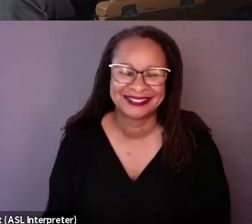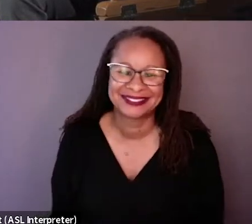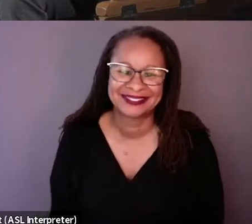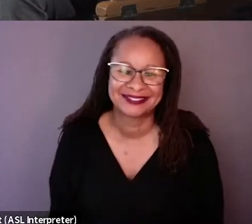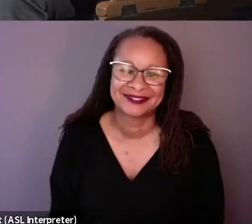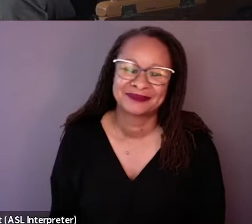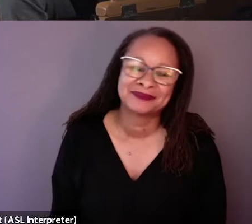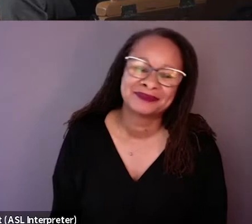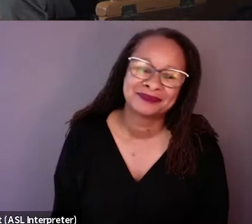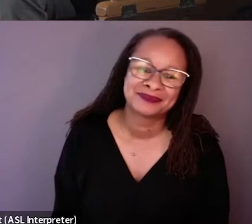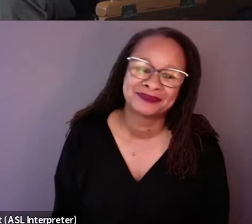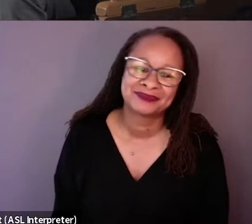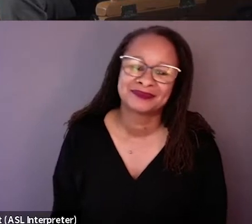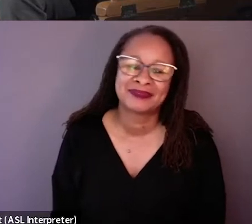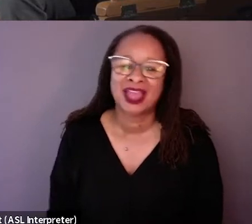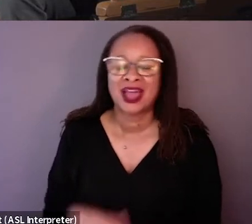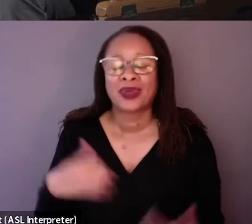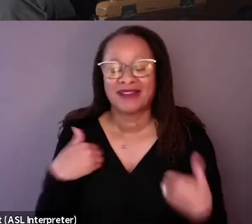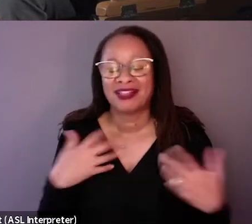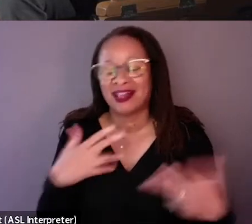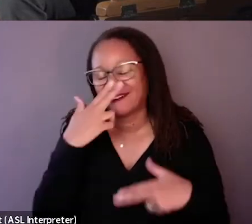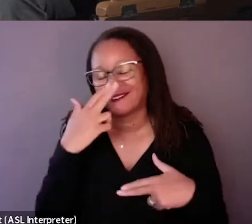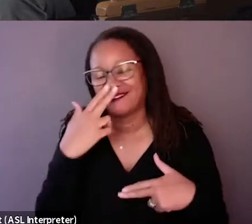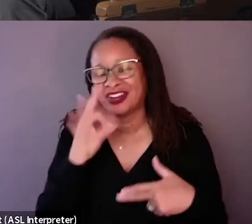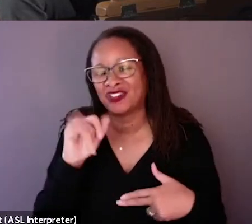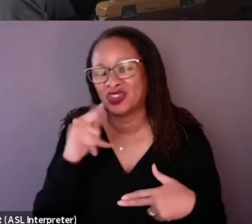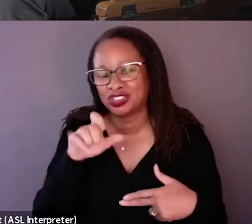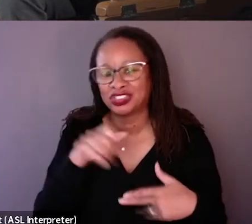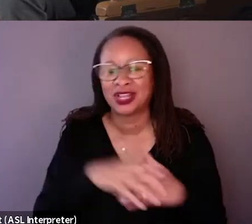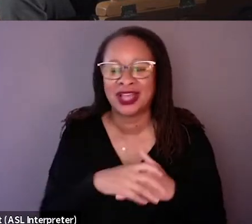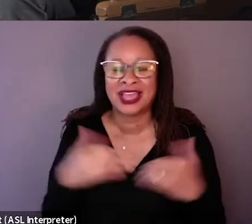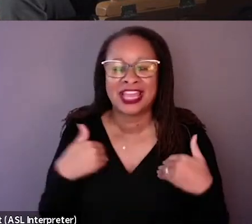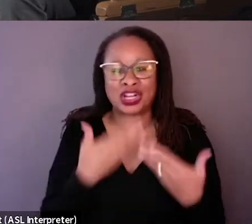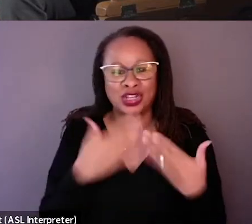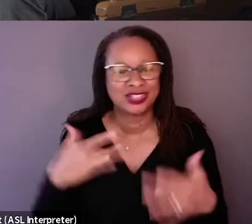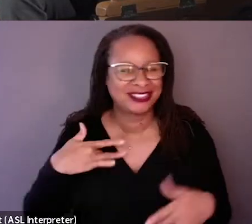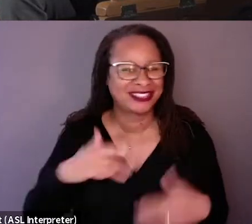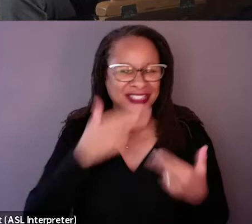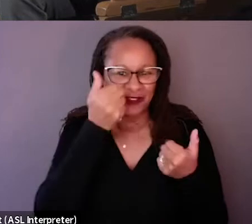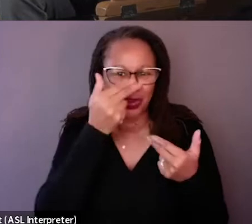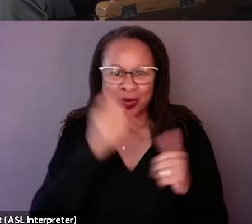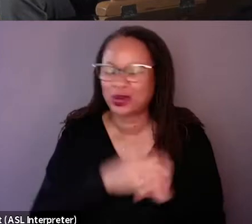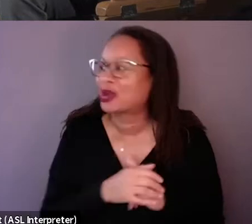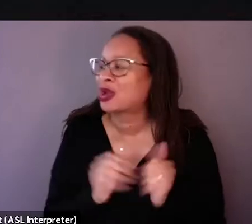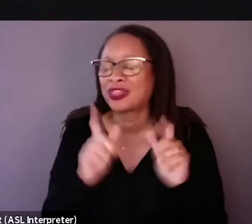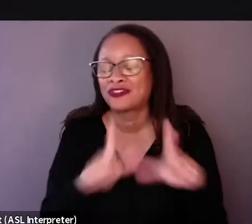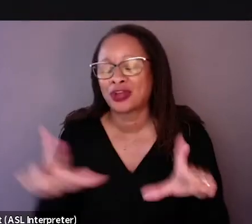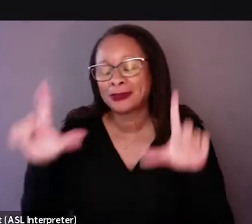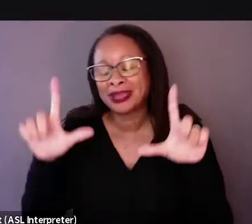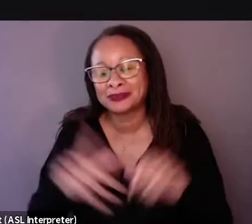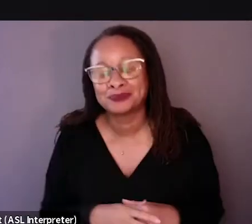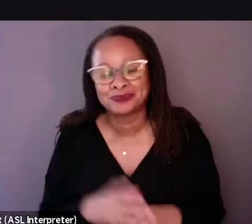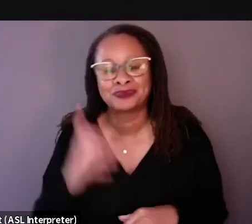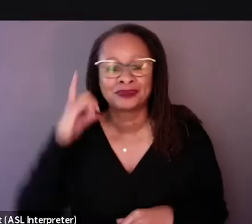Yeah, there's some really funny footage, actually. He had a really good sense of humor in terms of framing. I think